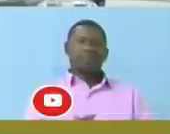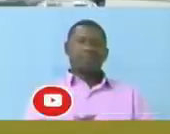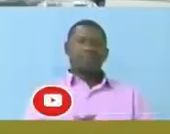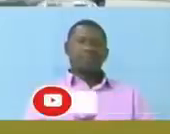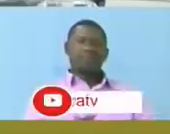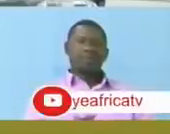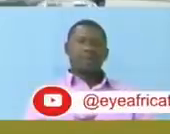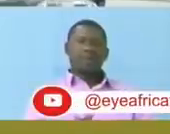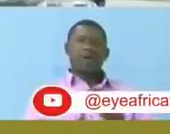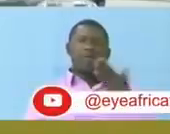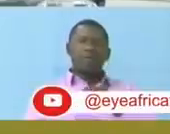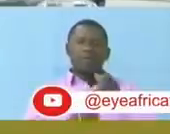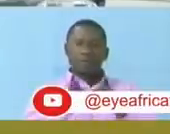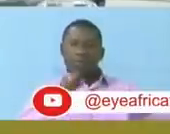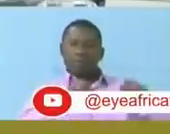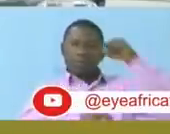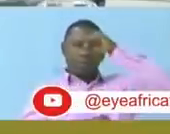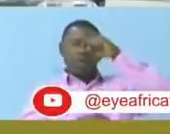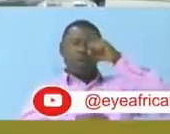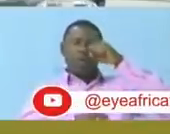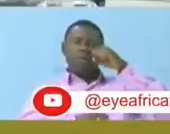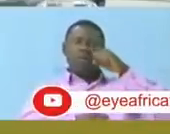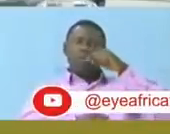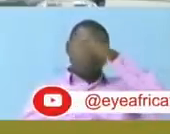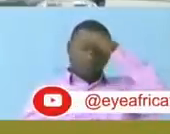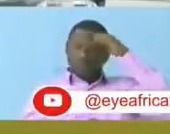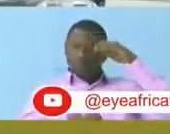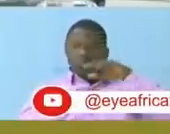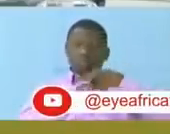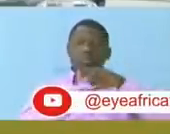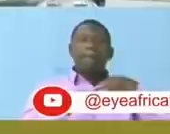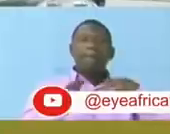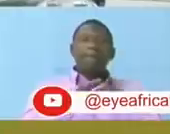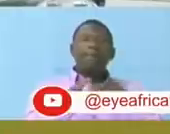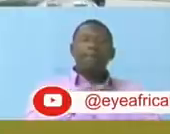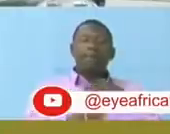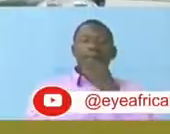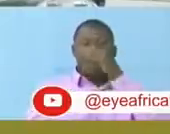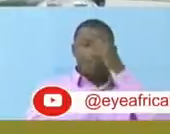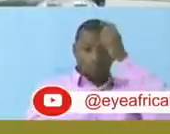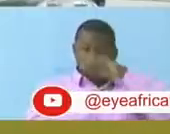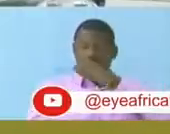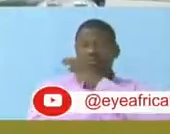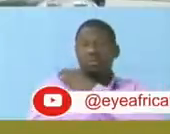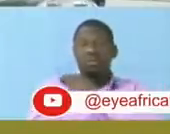senior officers, three of them, it has to take a process.